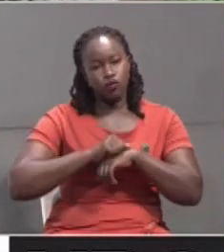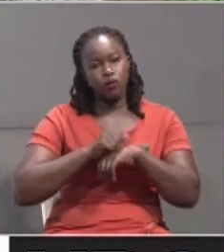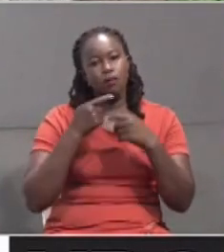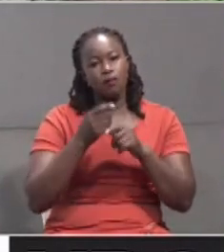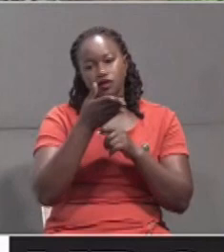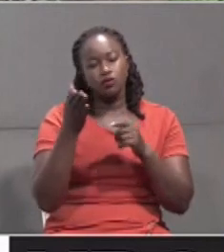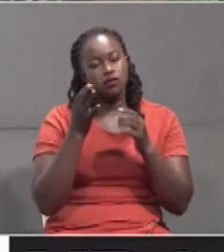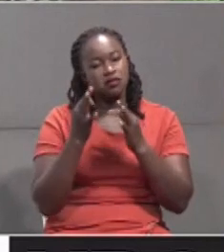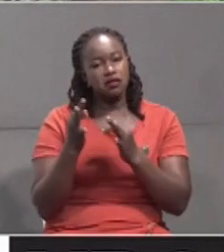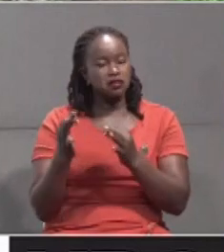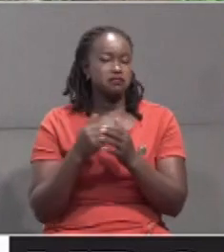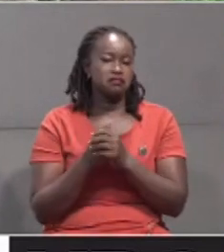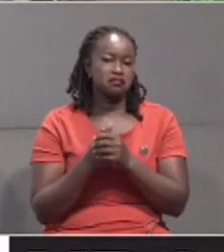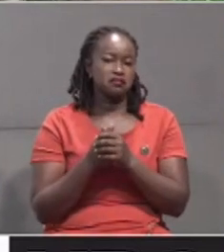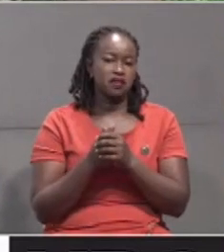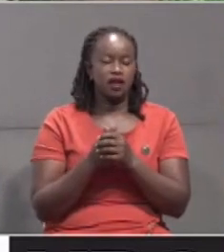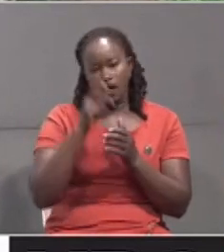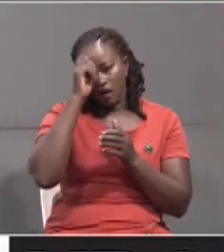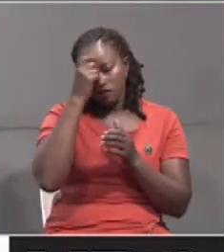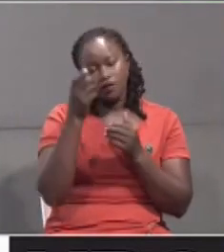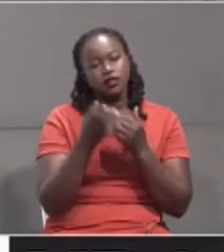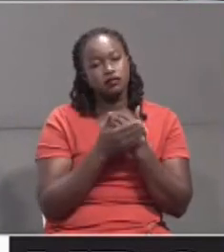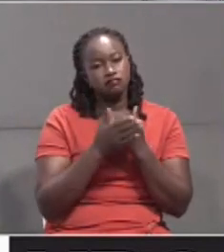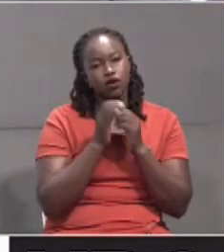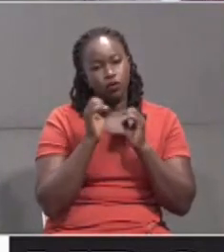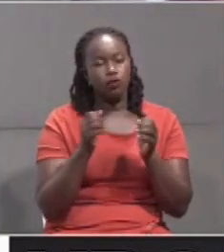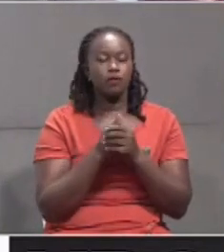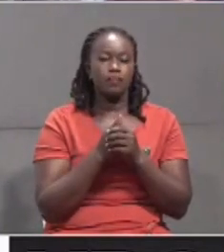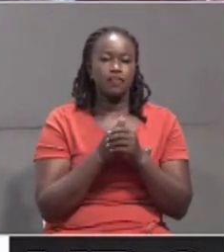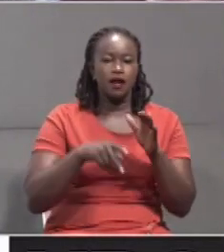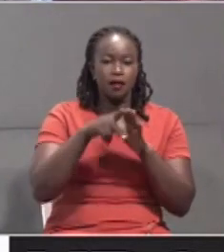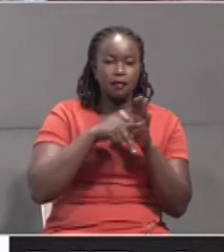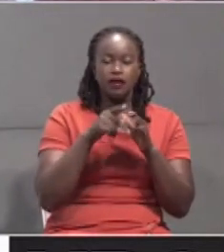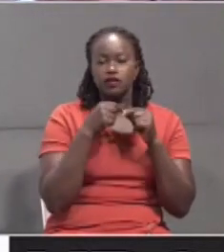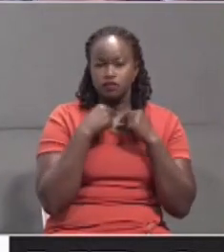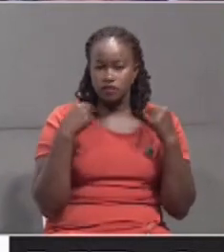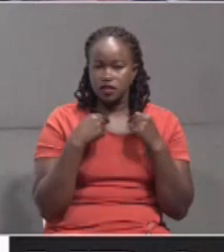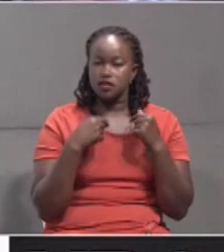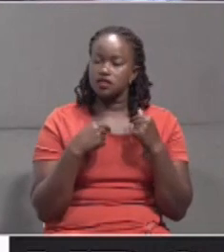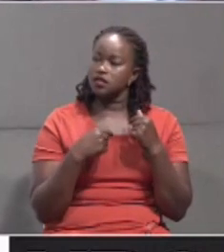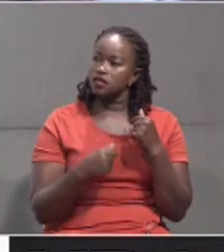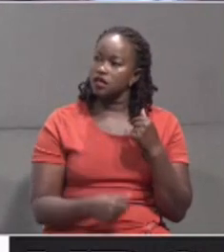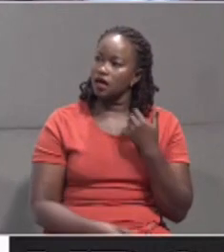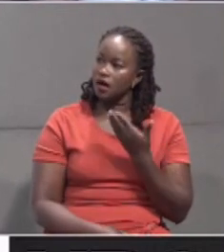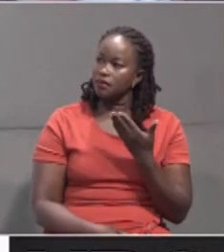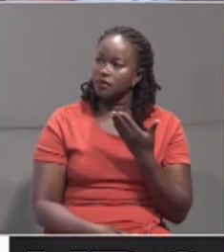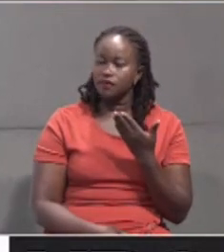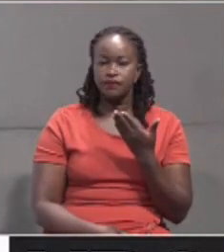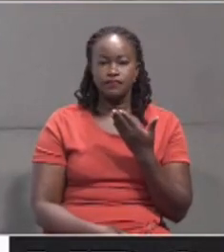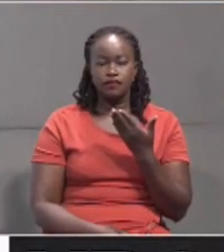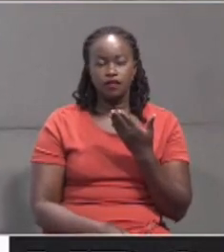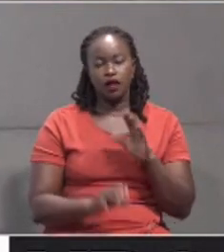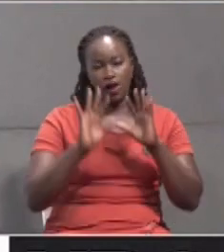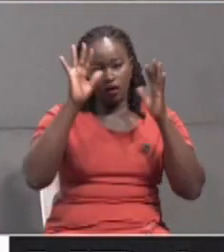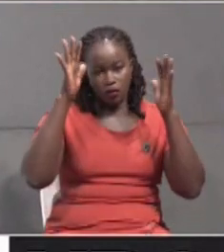are not catered for by government. The parish priest of Chakuterekera Church of Uganda, Reverend Stephen Mbabazi,